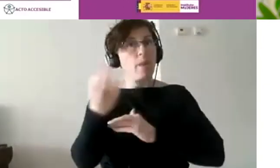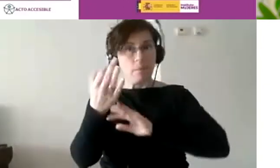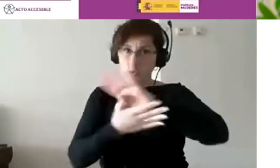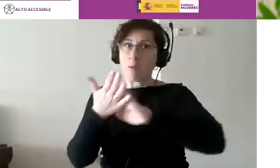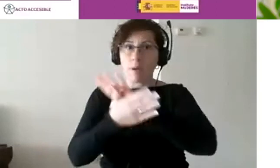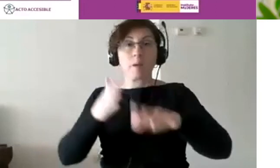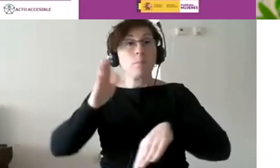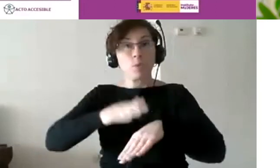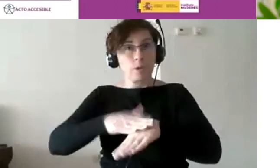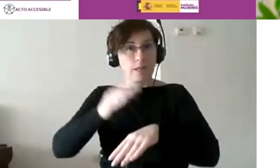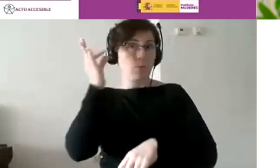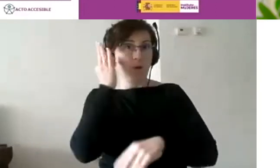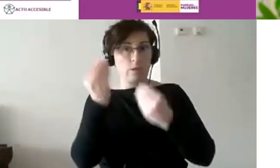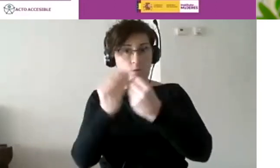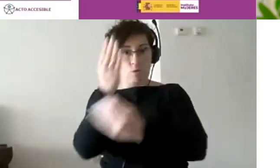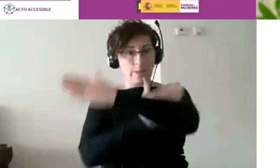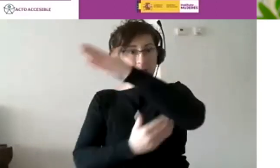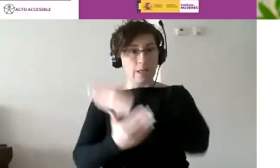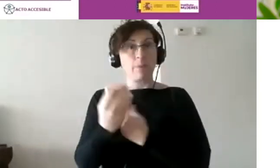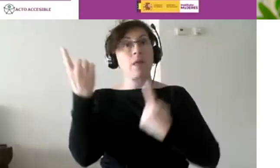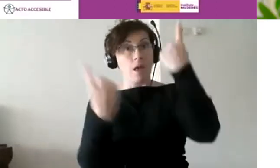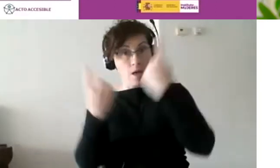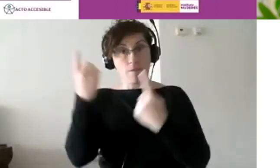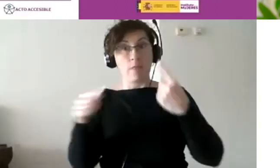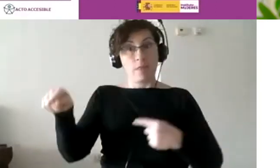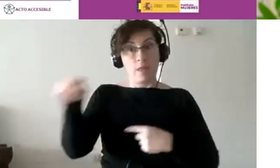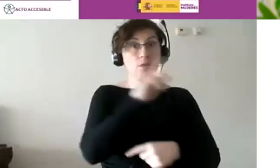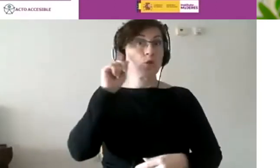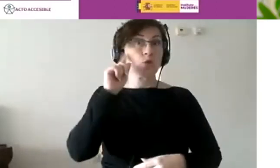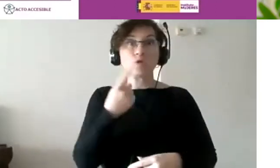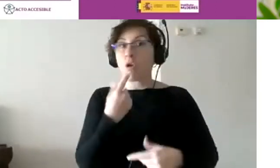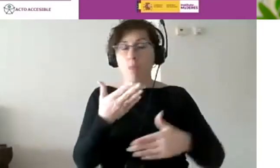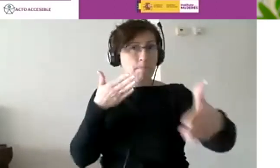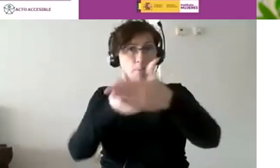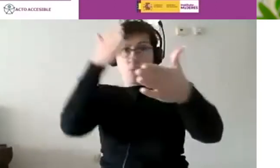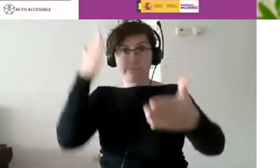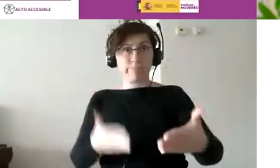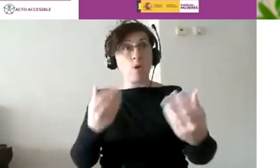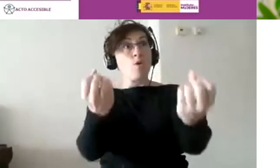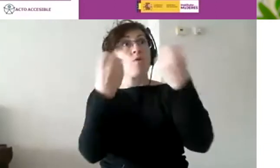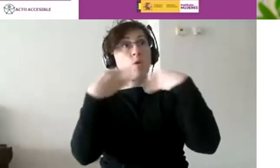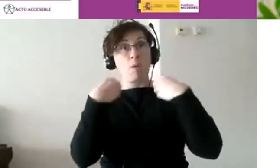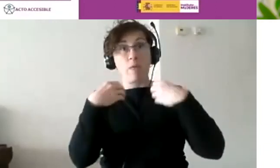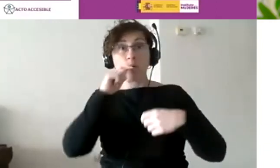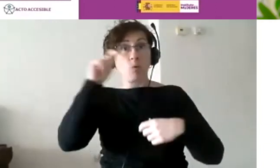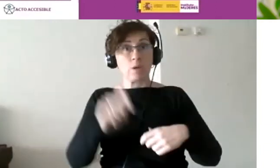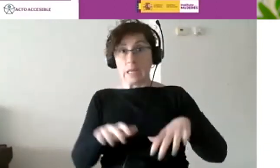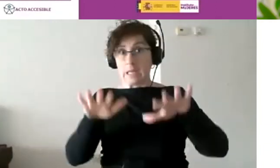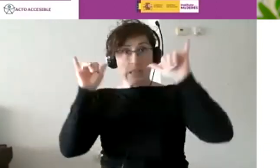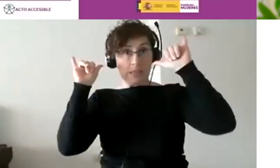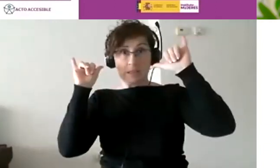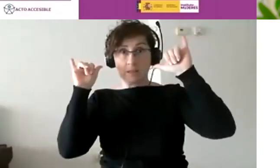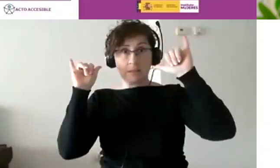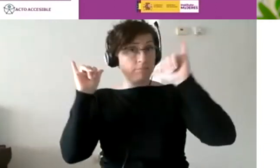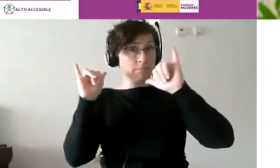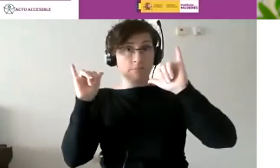hear don't get any information in Ukraine, any information which is provided by radio, any